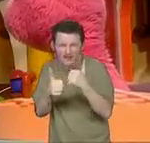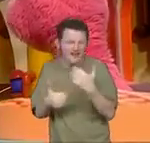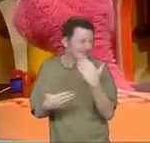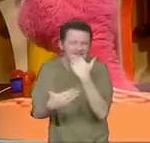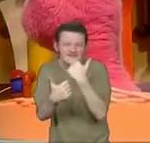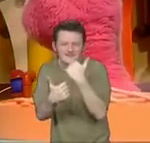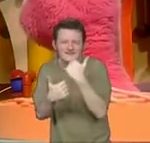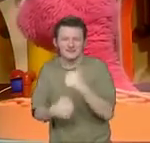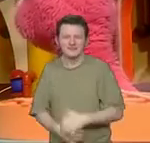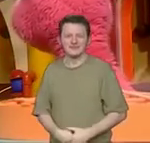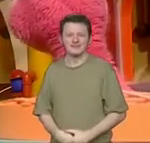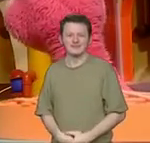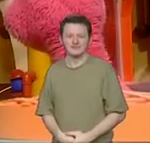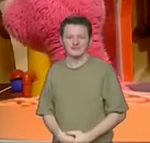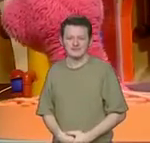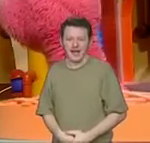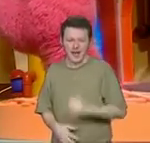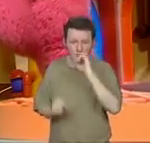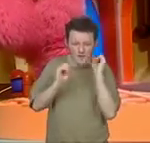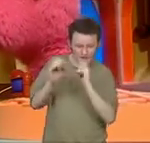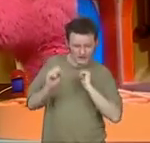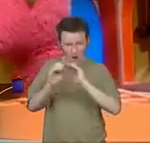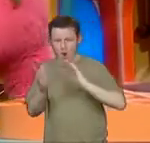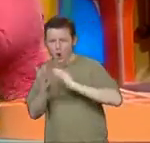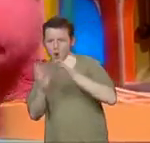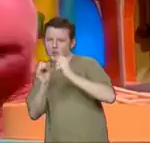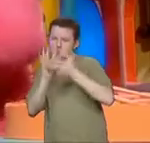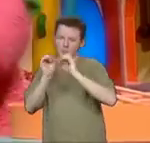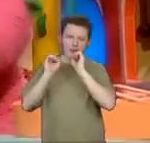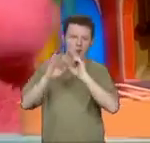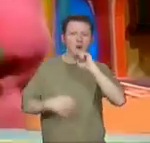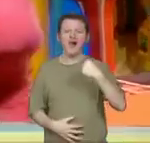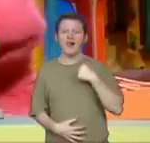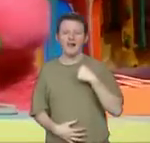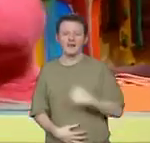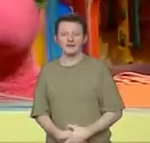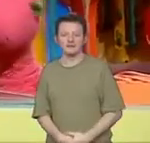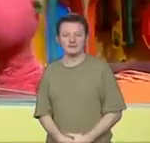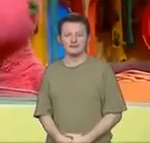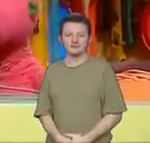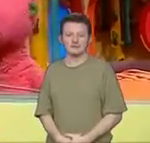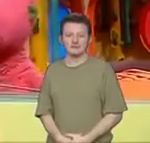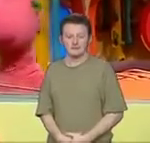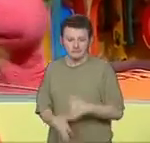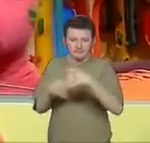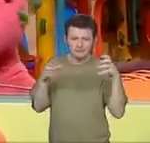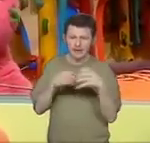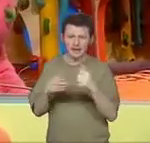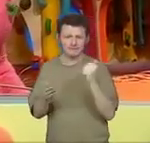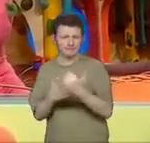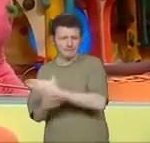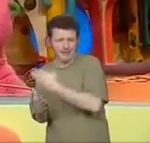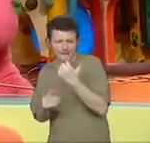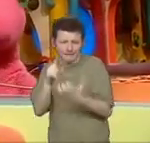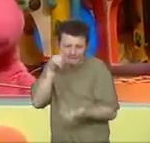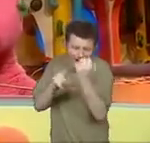it in the Hooby studio, ready for Hoob news. Tiddlypeeps are hoobly groobly at finding things out, aren't they? Do you know